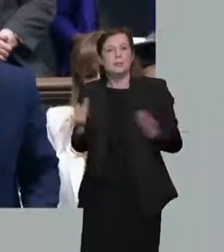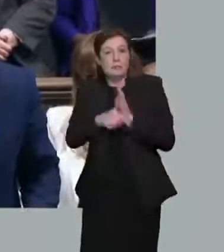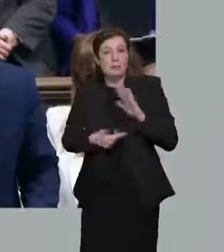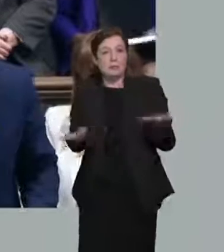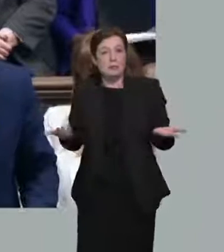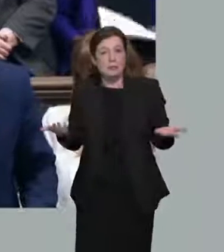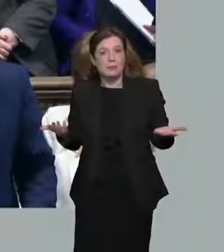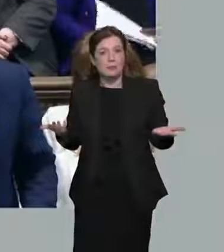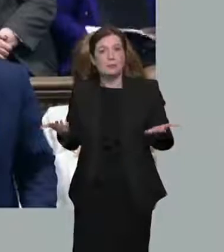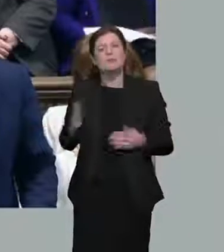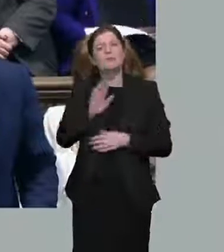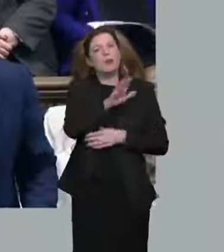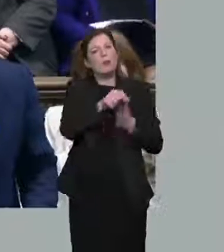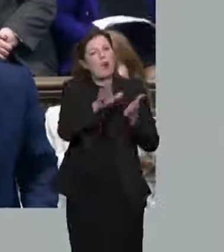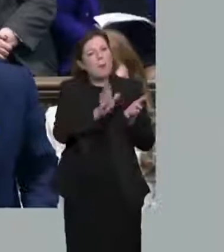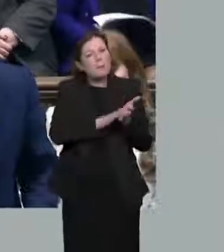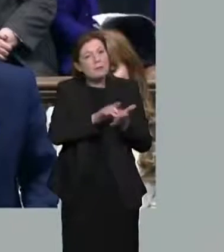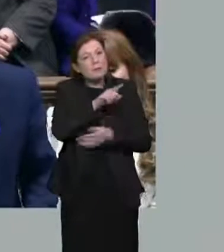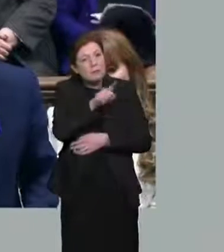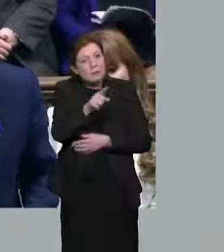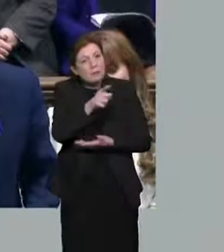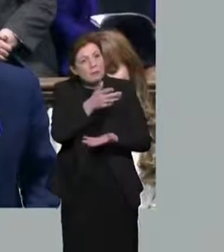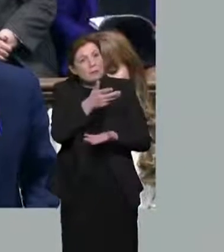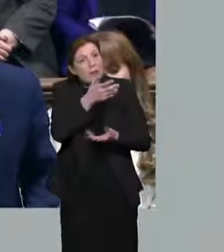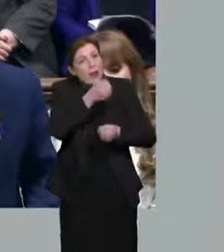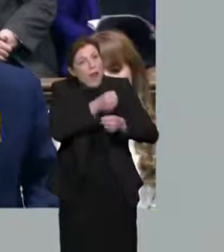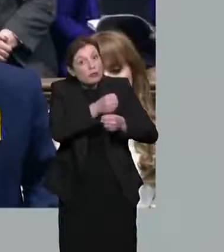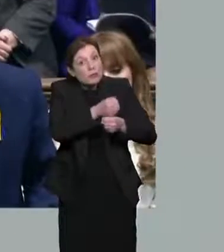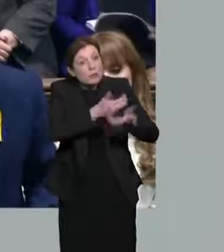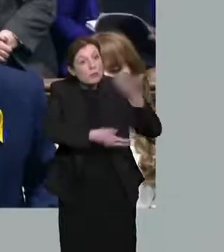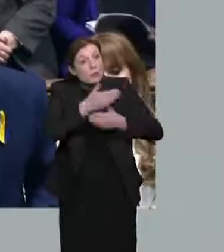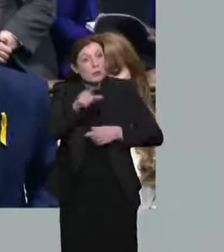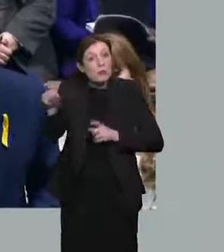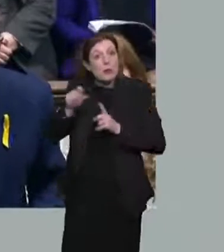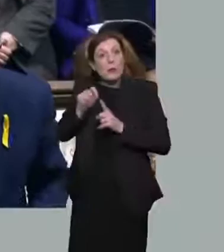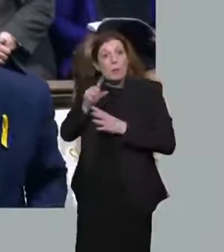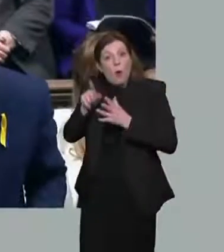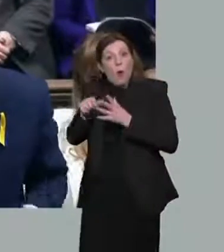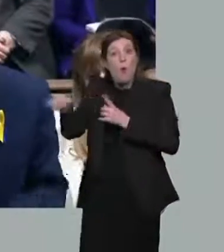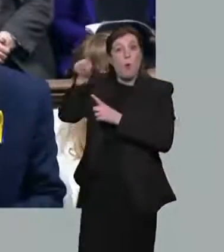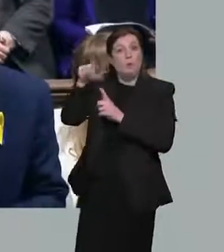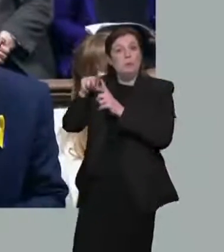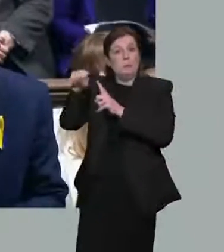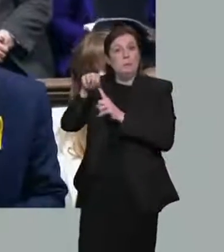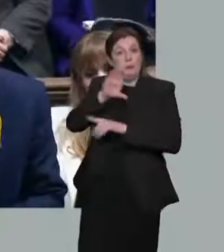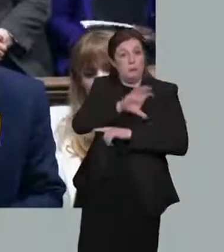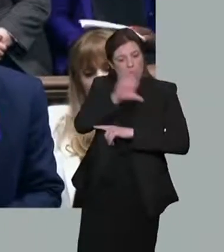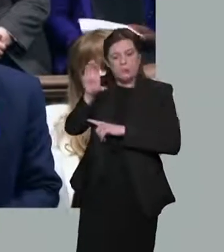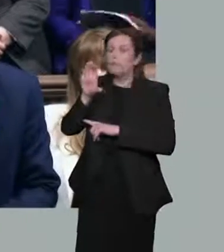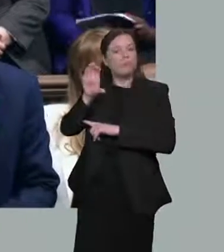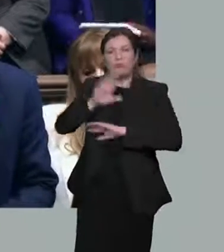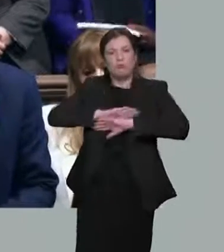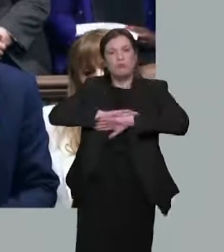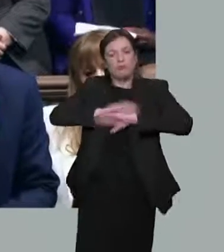guarantee that these companies will not get a penny more of taxpayers' money or a single tax